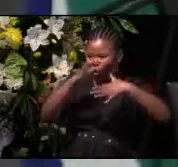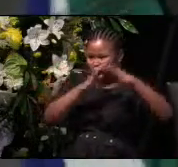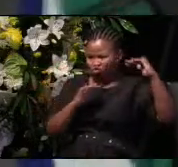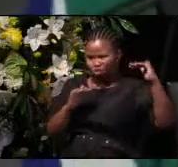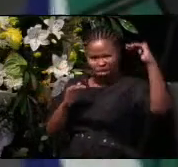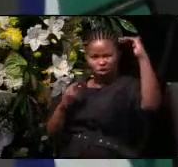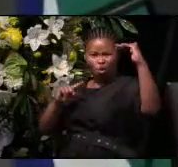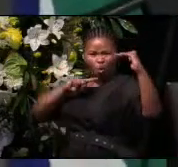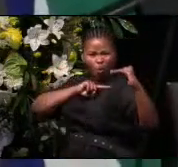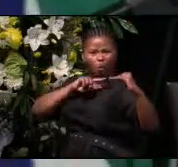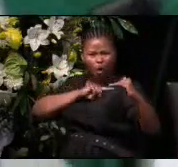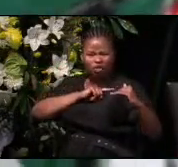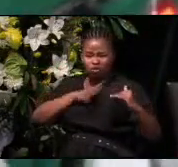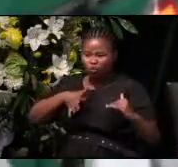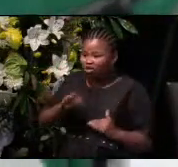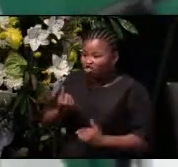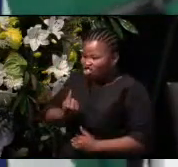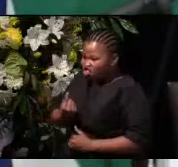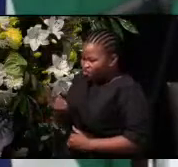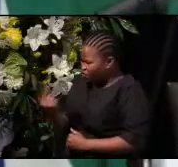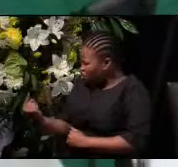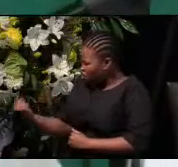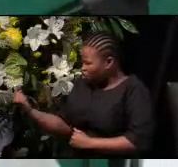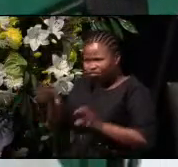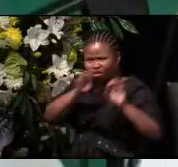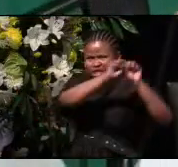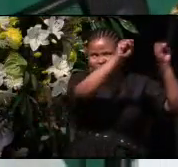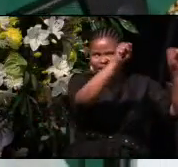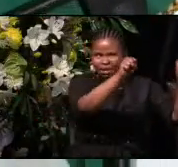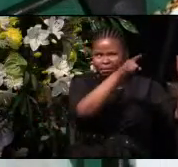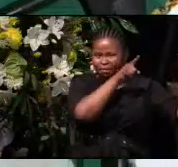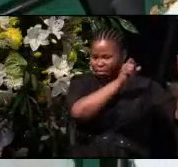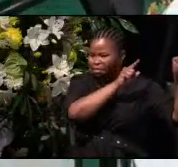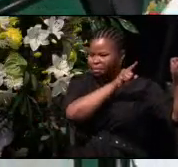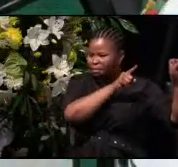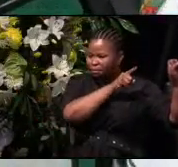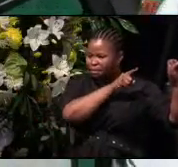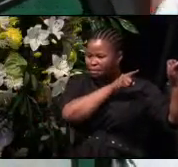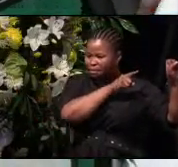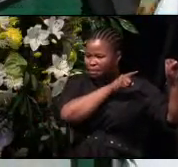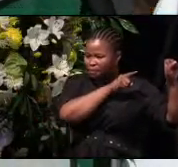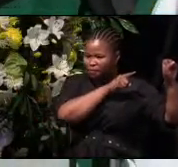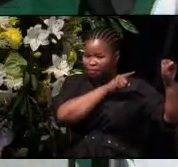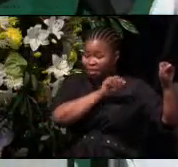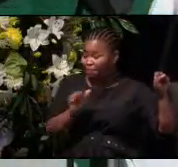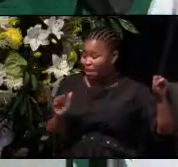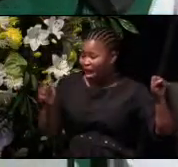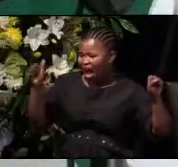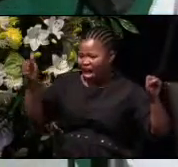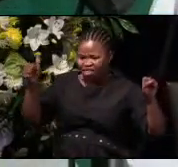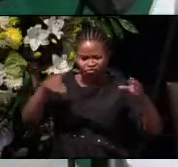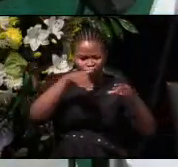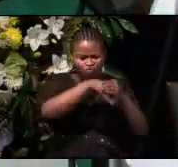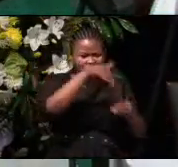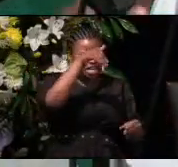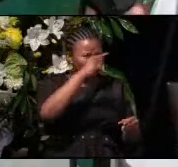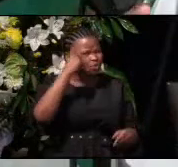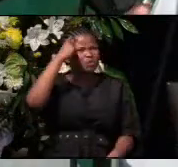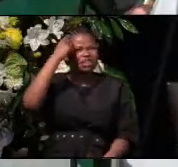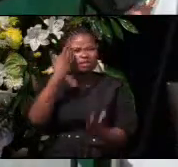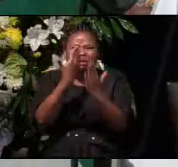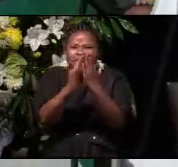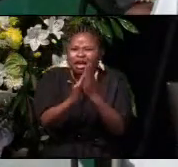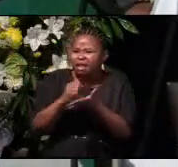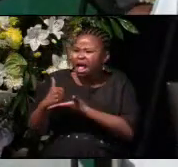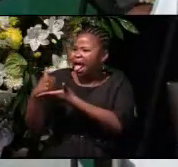because we are chasing individuals and not the system and there are others we elect and we think that